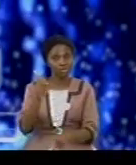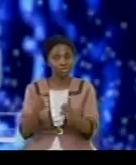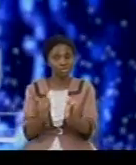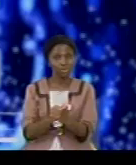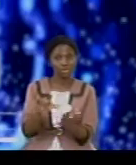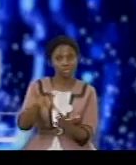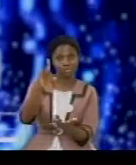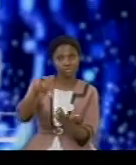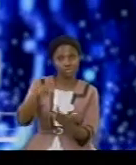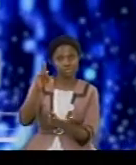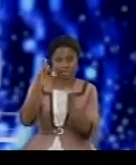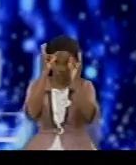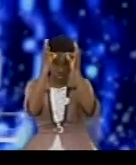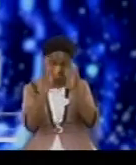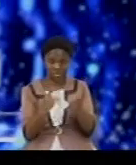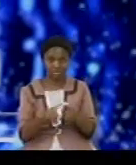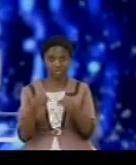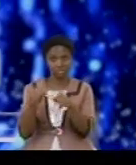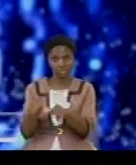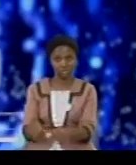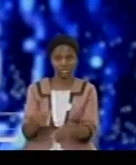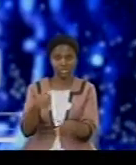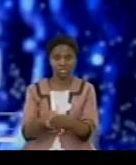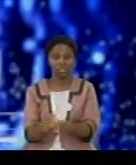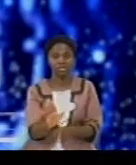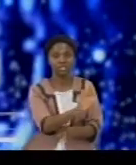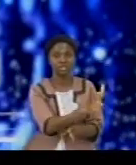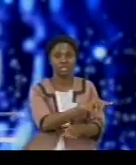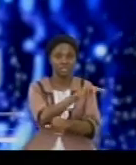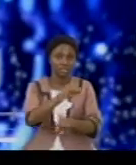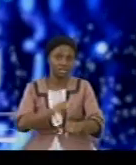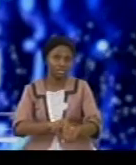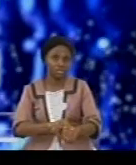they who choose to remain in their nature, they remain